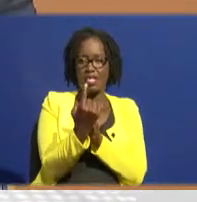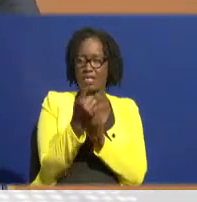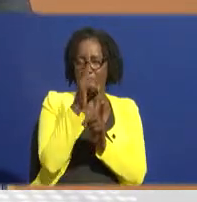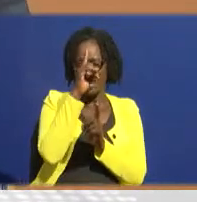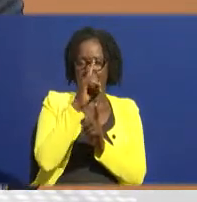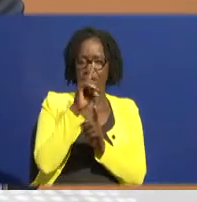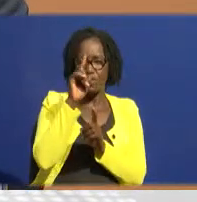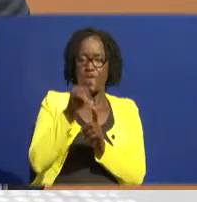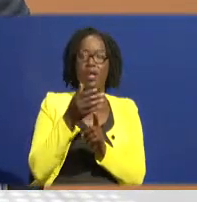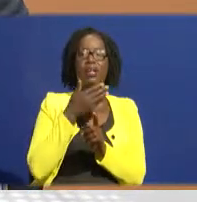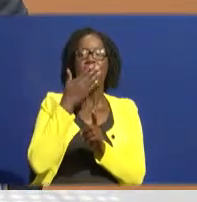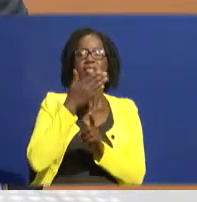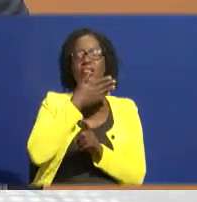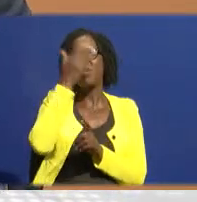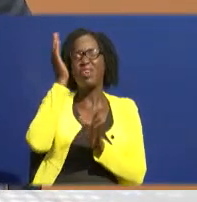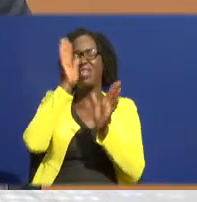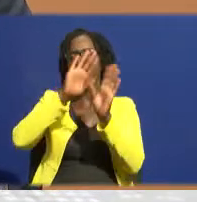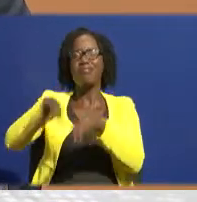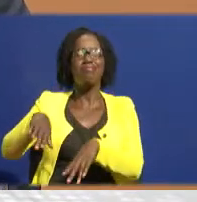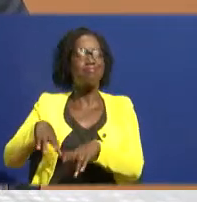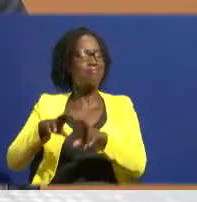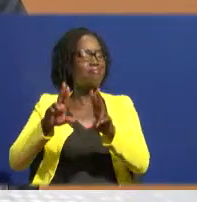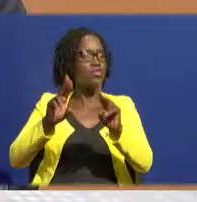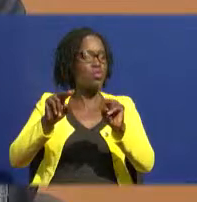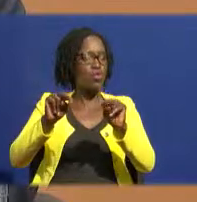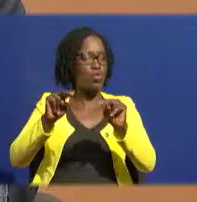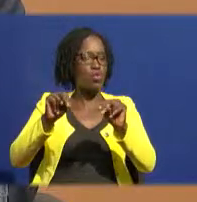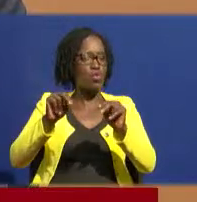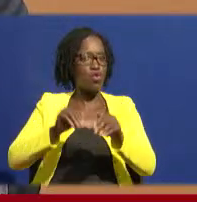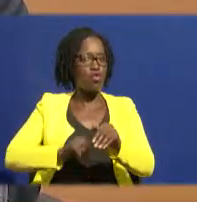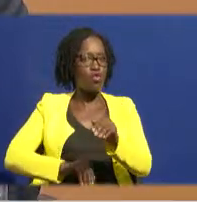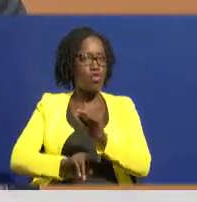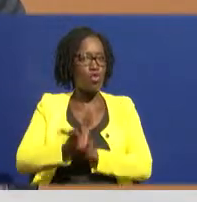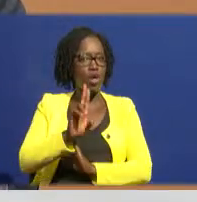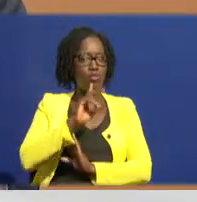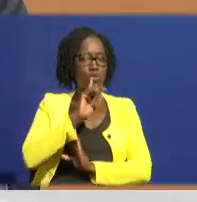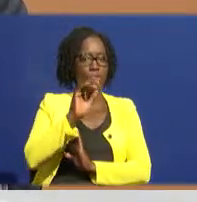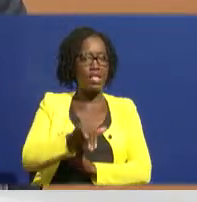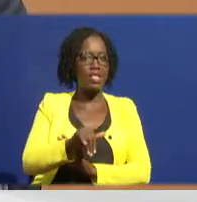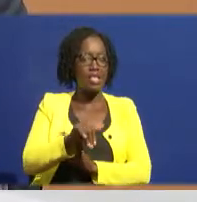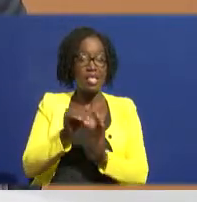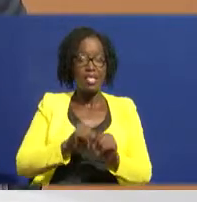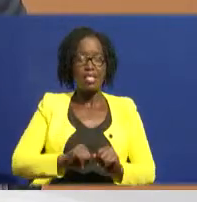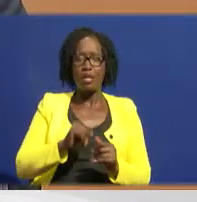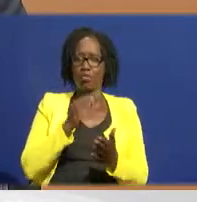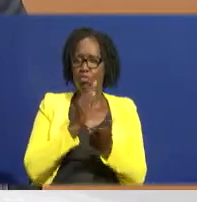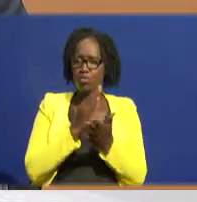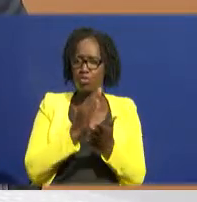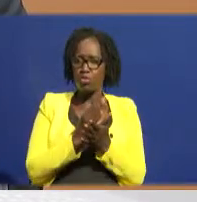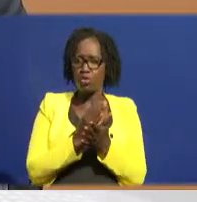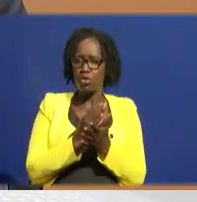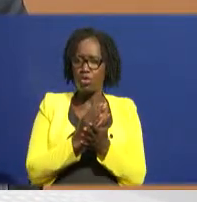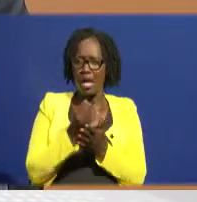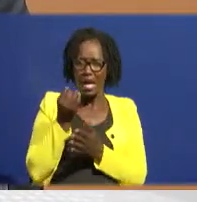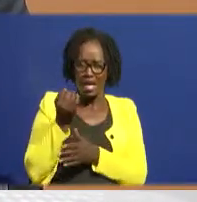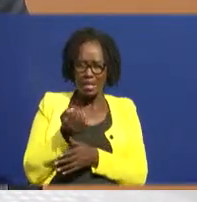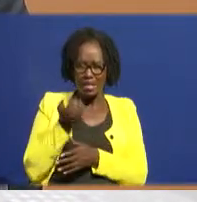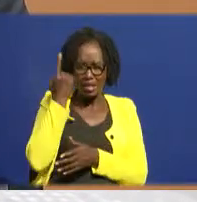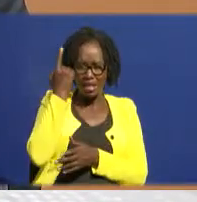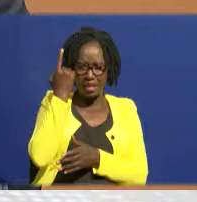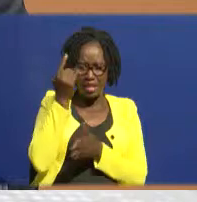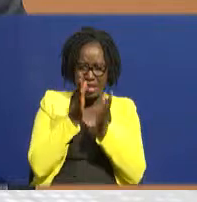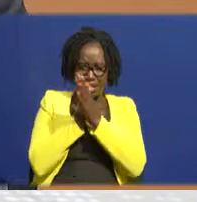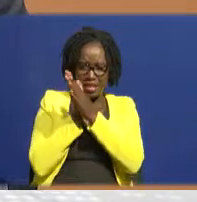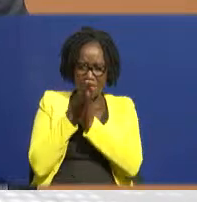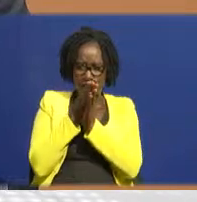answer and forget about it like that. There is need at least to make a follow-up so that they are able to really get the gist of the whole story and